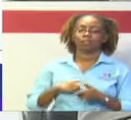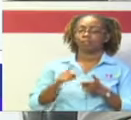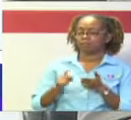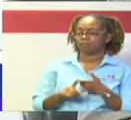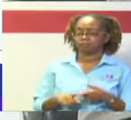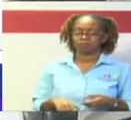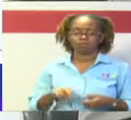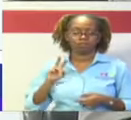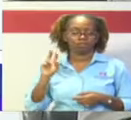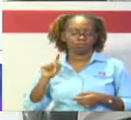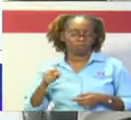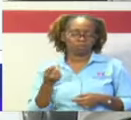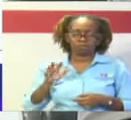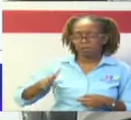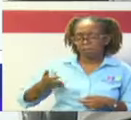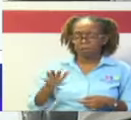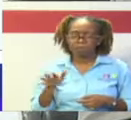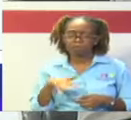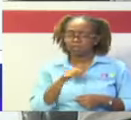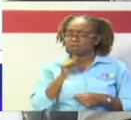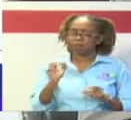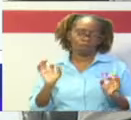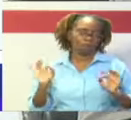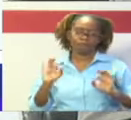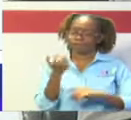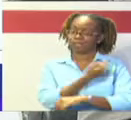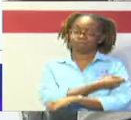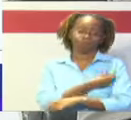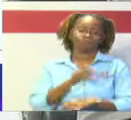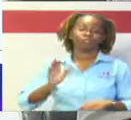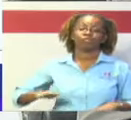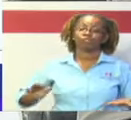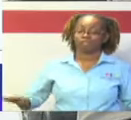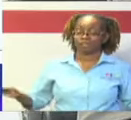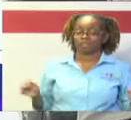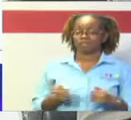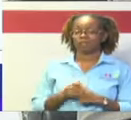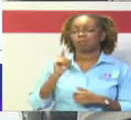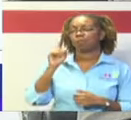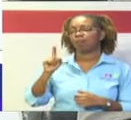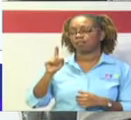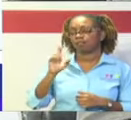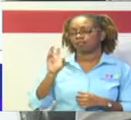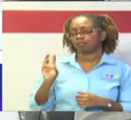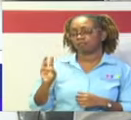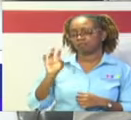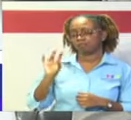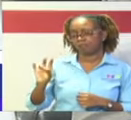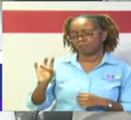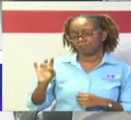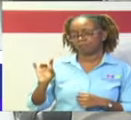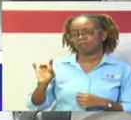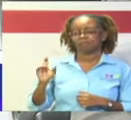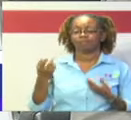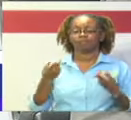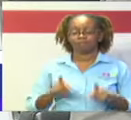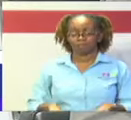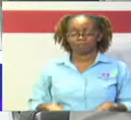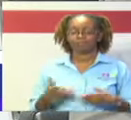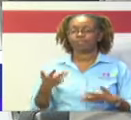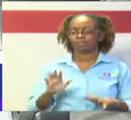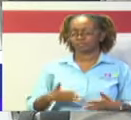so unvaccinated kids, 168 kids who were vaccinated because they're in the correct age group. And out